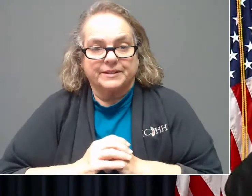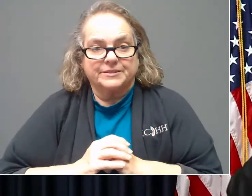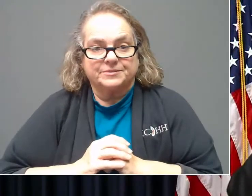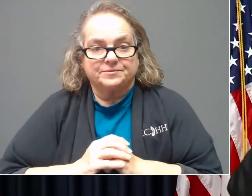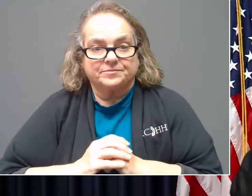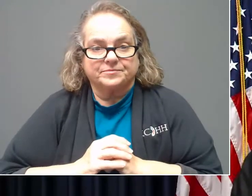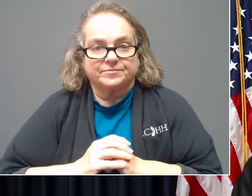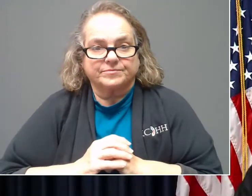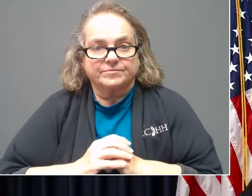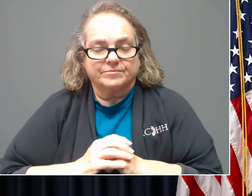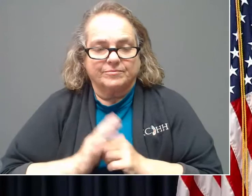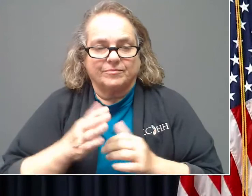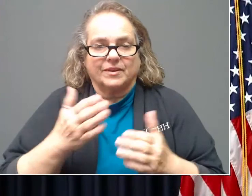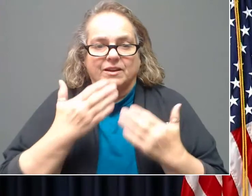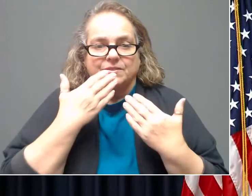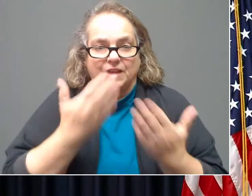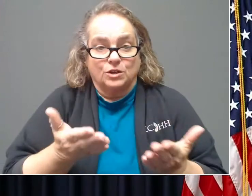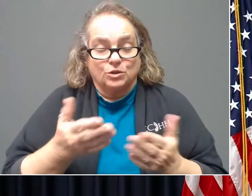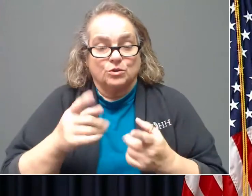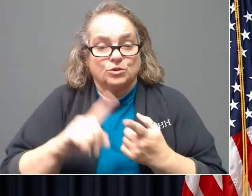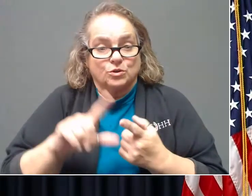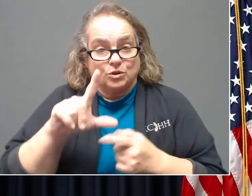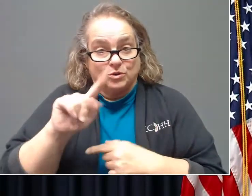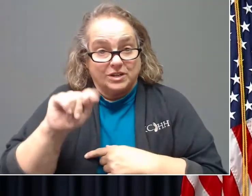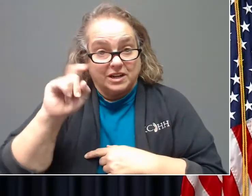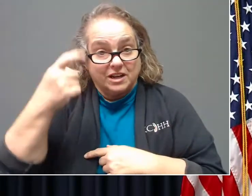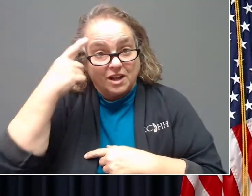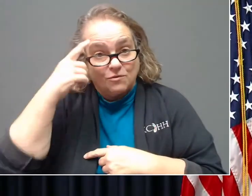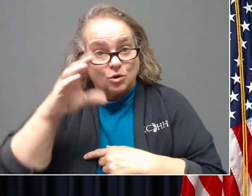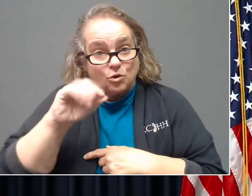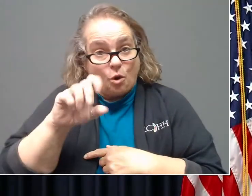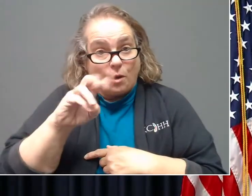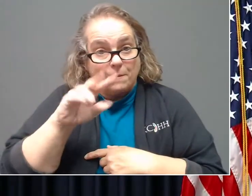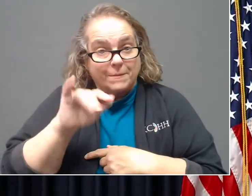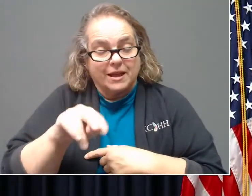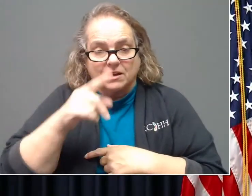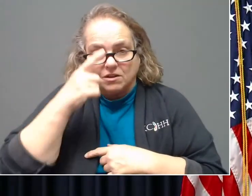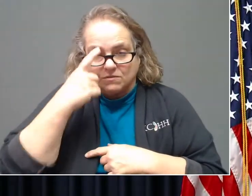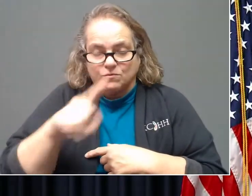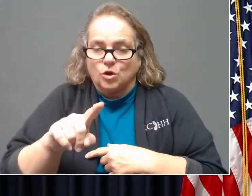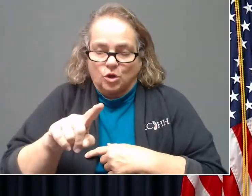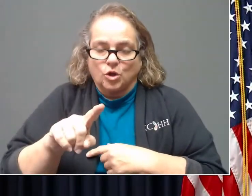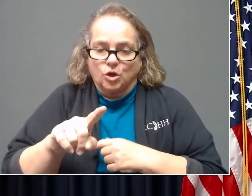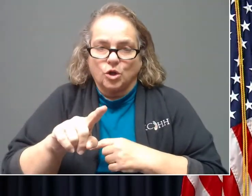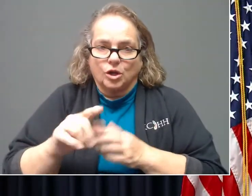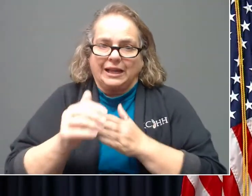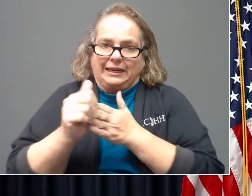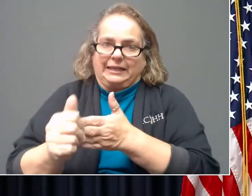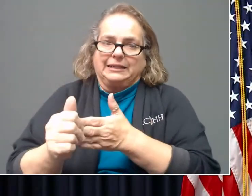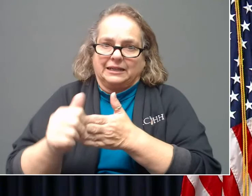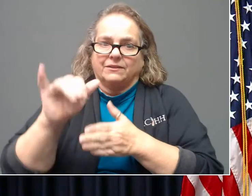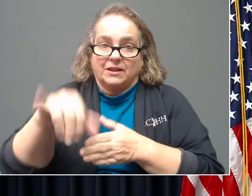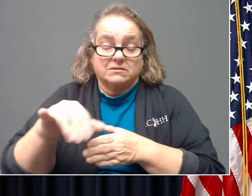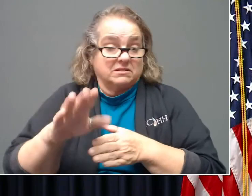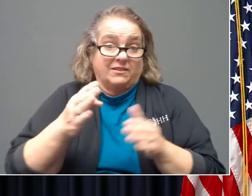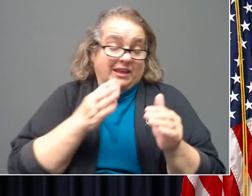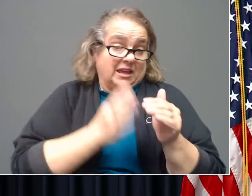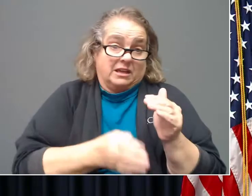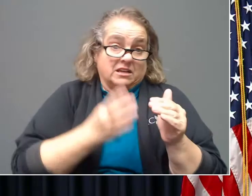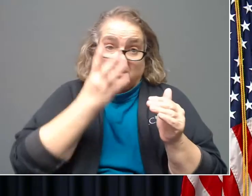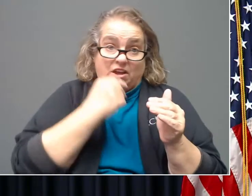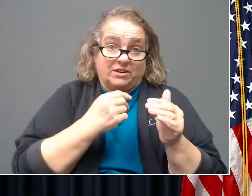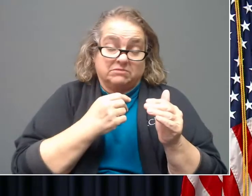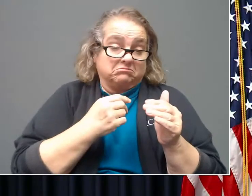Well, thank you to Lieutenant Governor Coleman for spearheading this. Folks, in the end, it's pretty simple. If we want to make sure